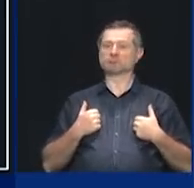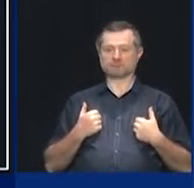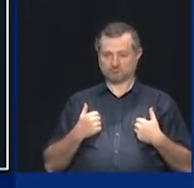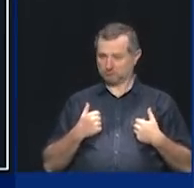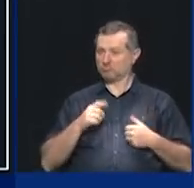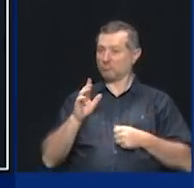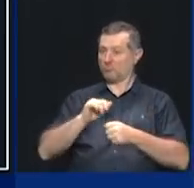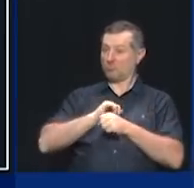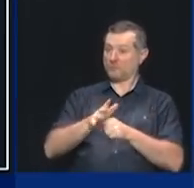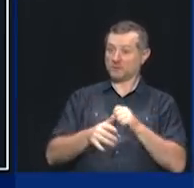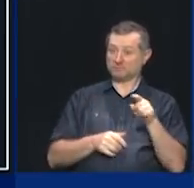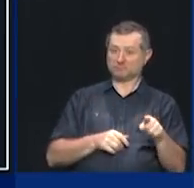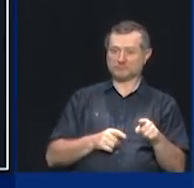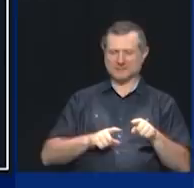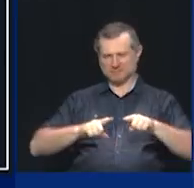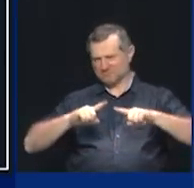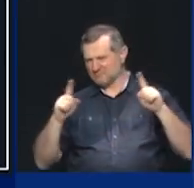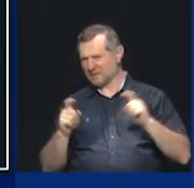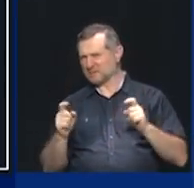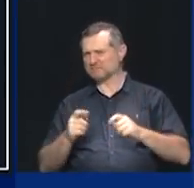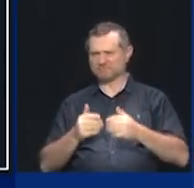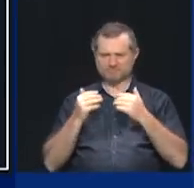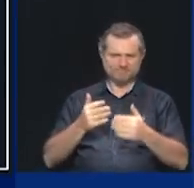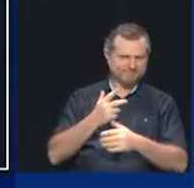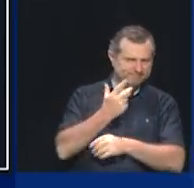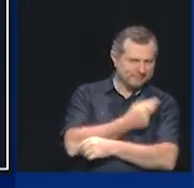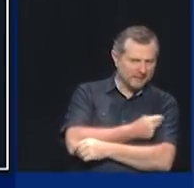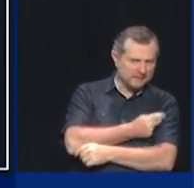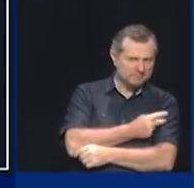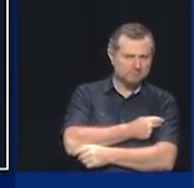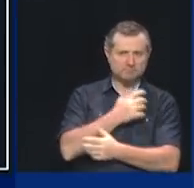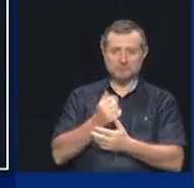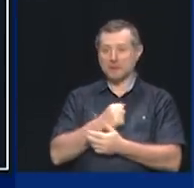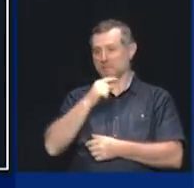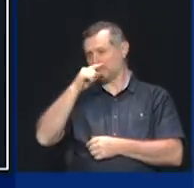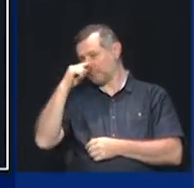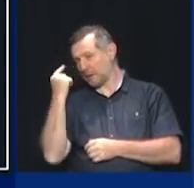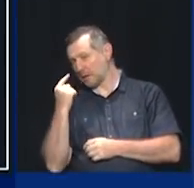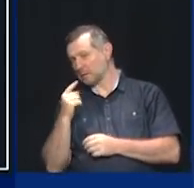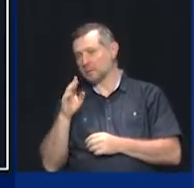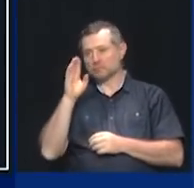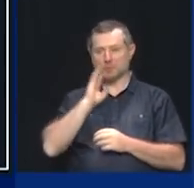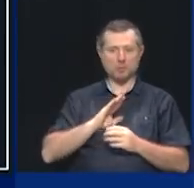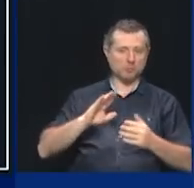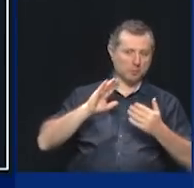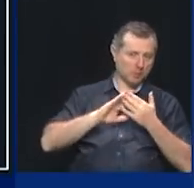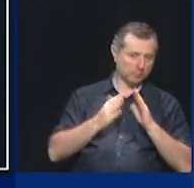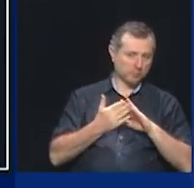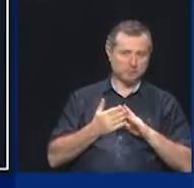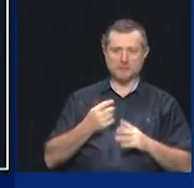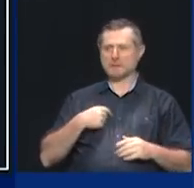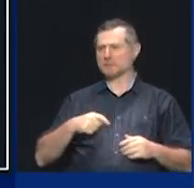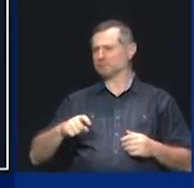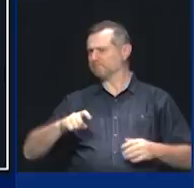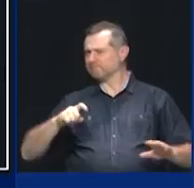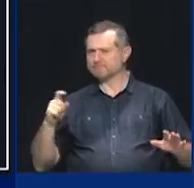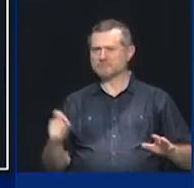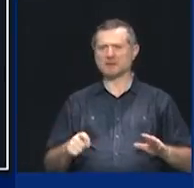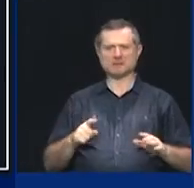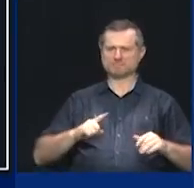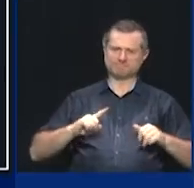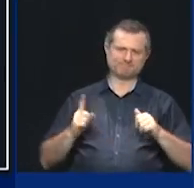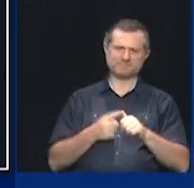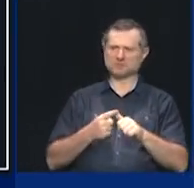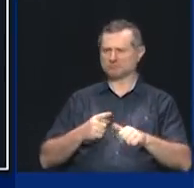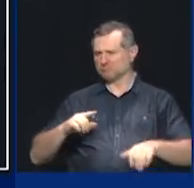and testing and vaccinations, the black and brown and poor communities better be at the front of the line because they're the